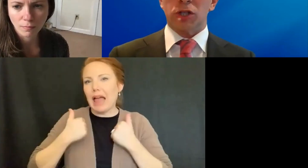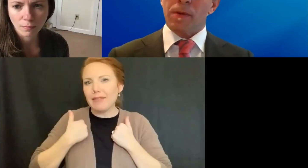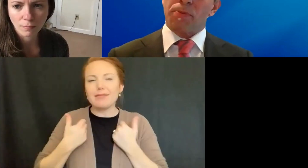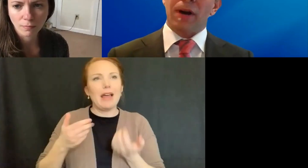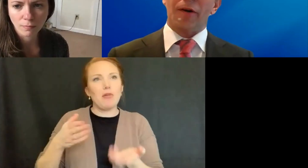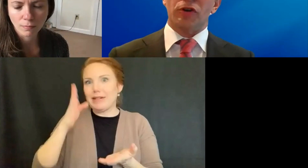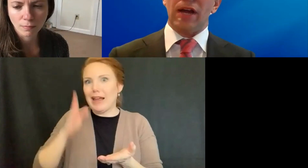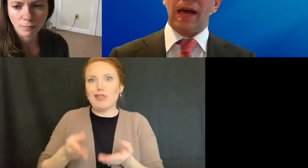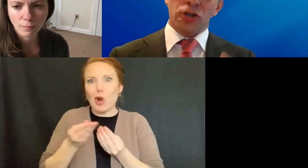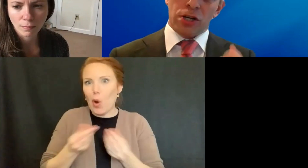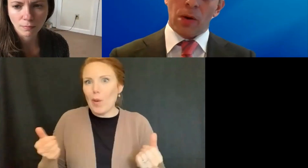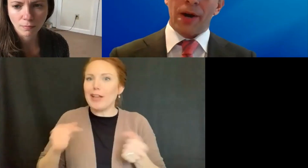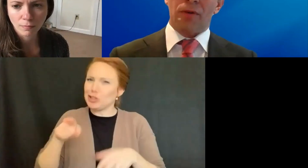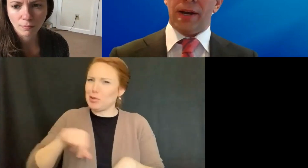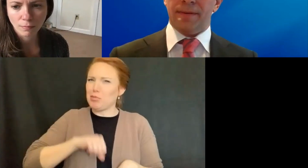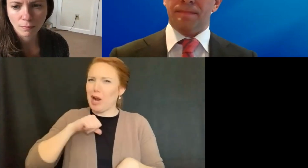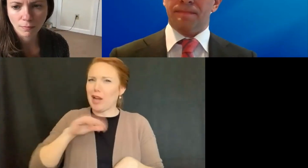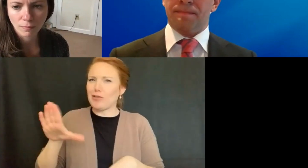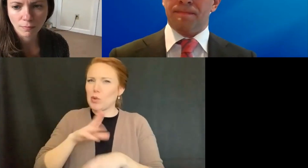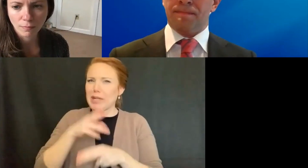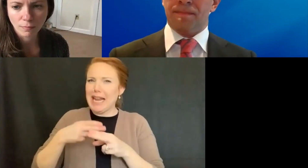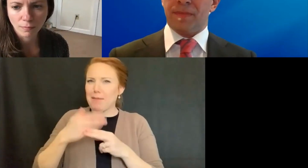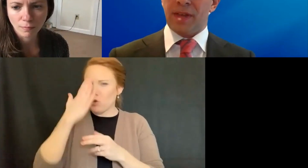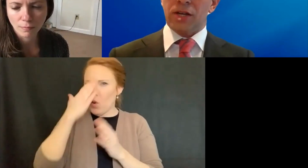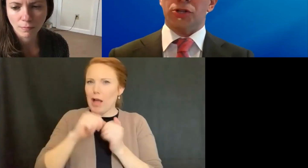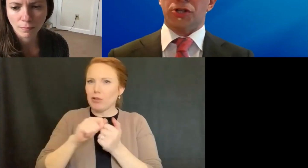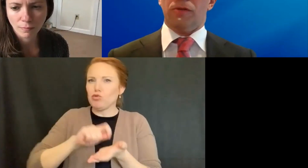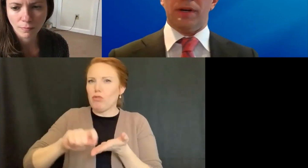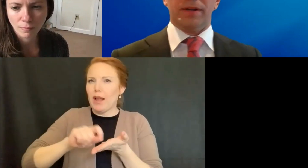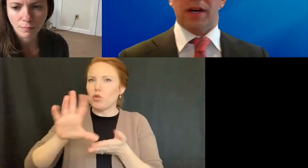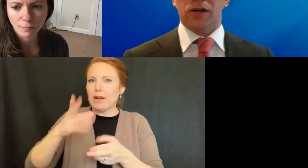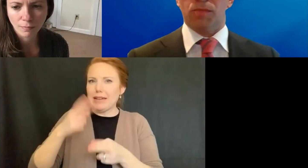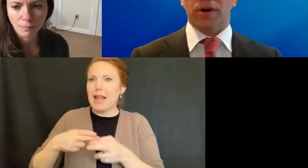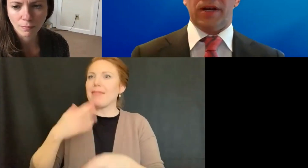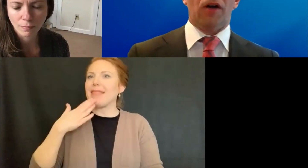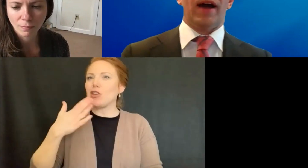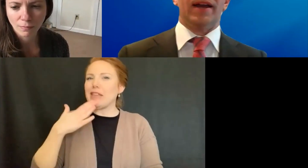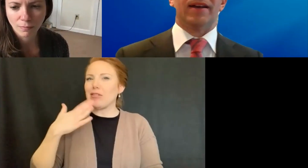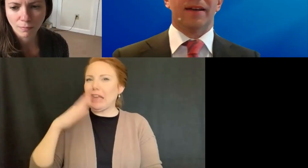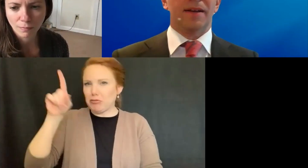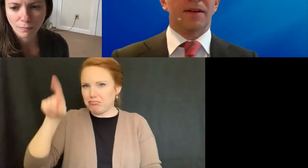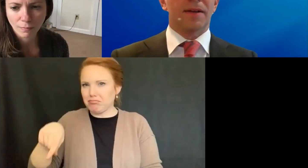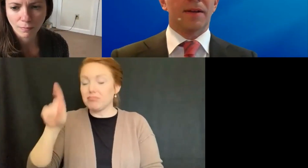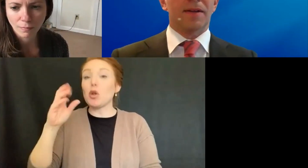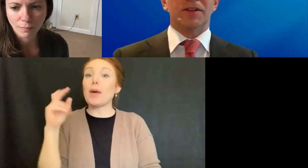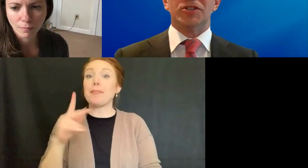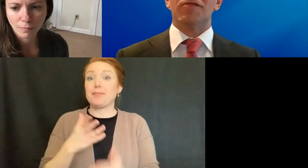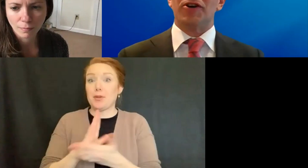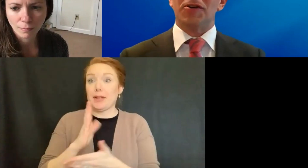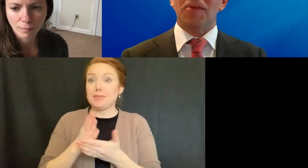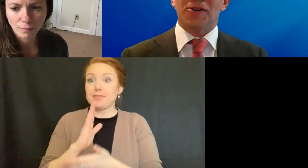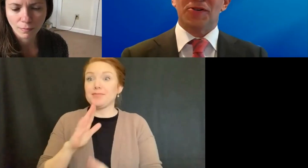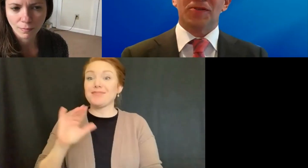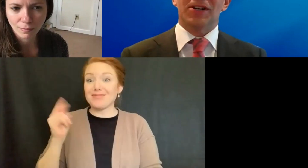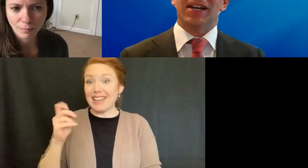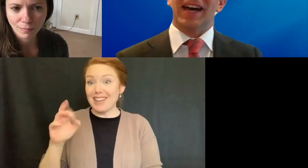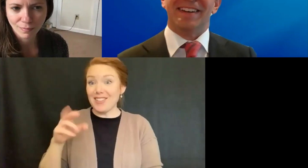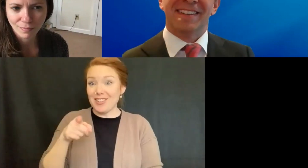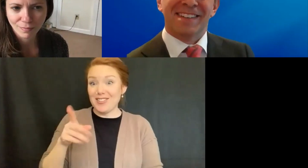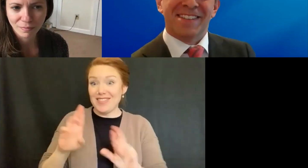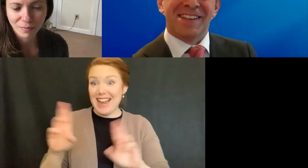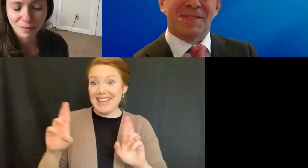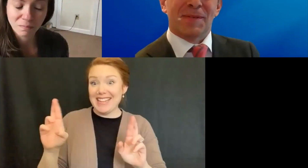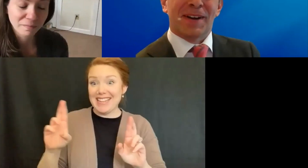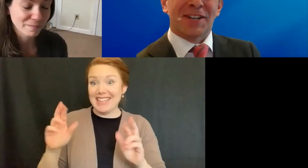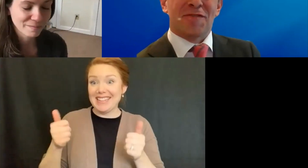away. And you should be proud of your name. You should know how to write it. Thank you, Jacoby. Thank you, Brittany. All right. Jennifer, are you good